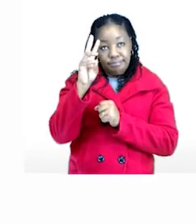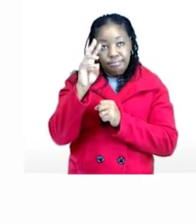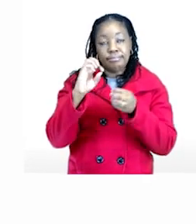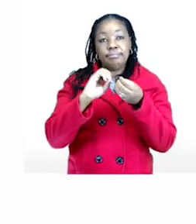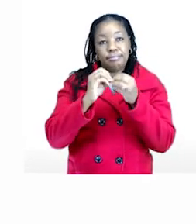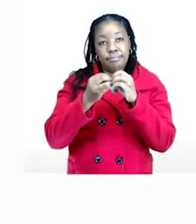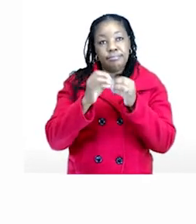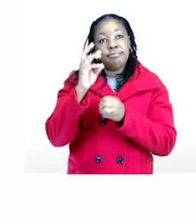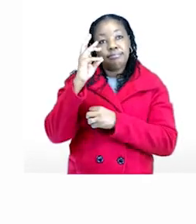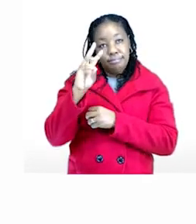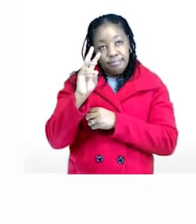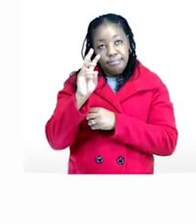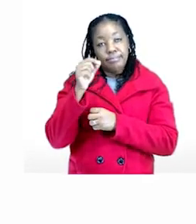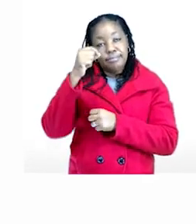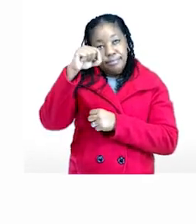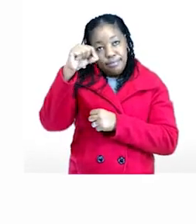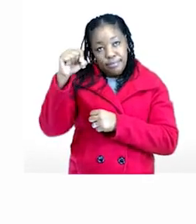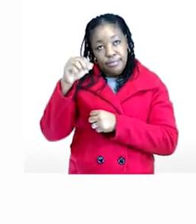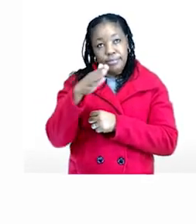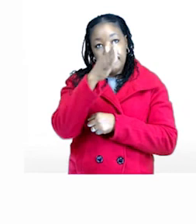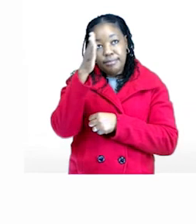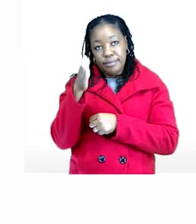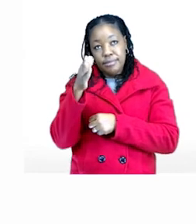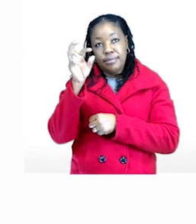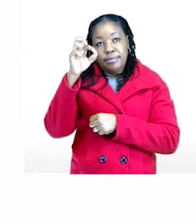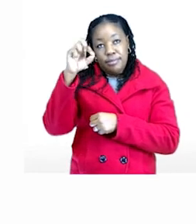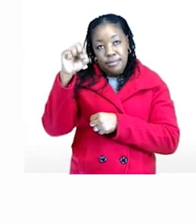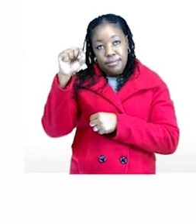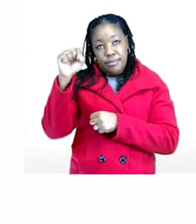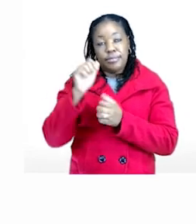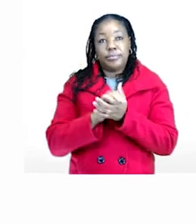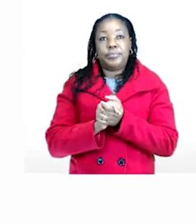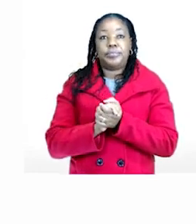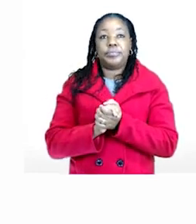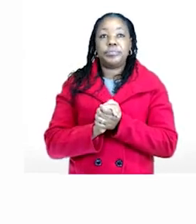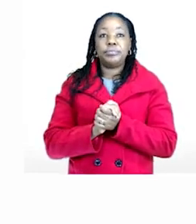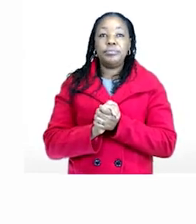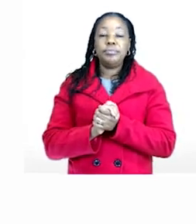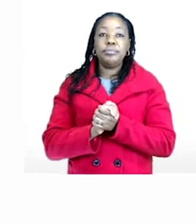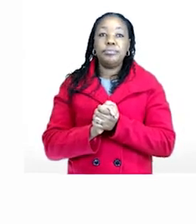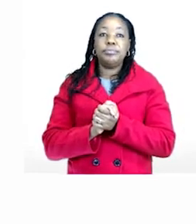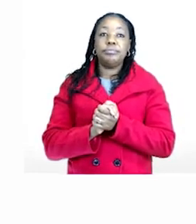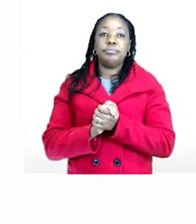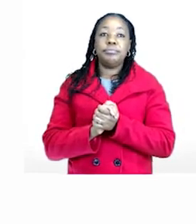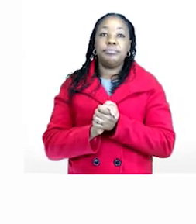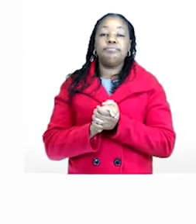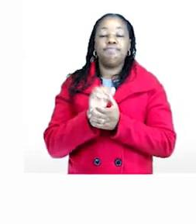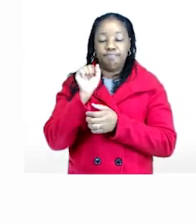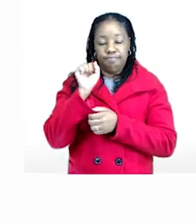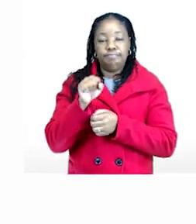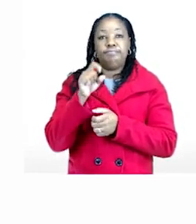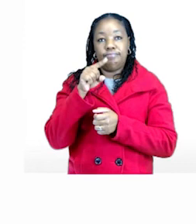number are you going to write in the line next to those 6 dots? Yes, you should write